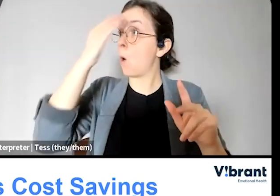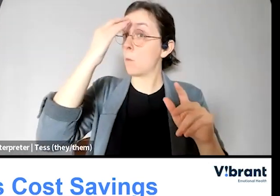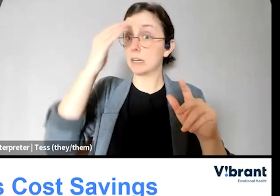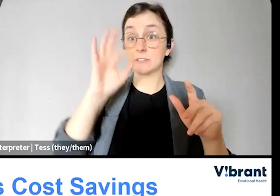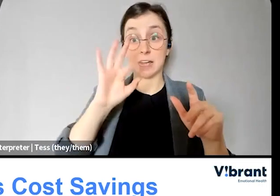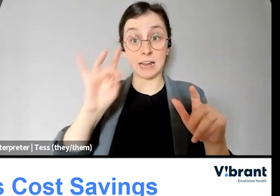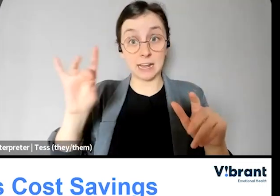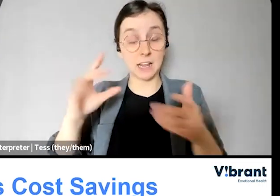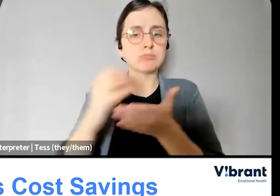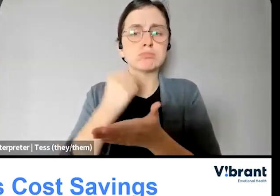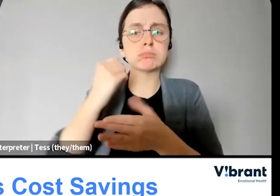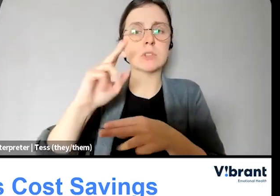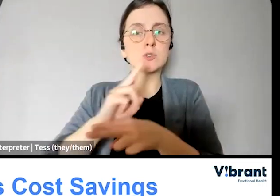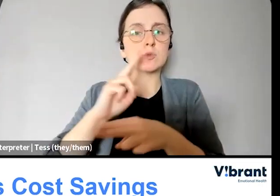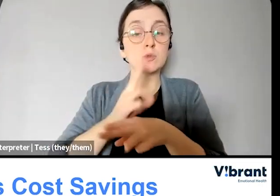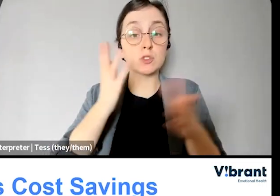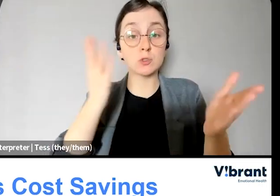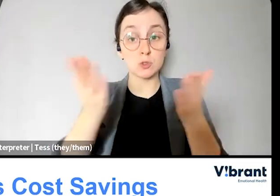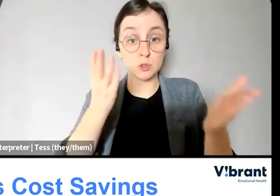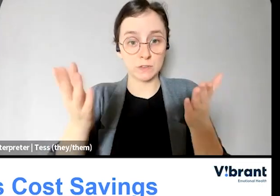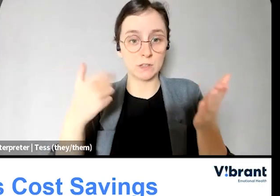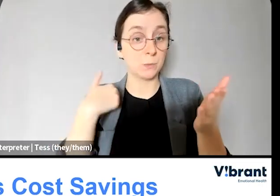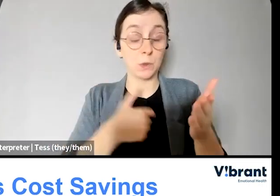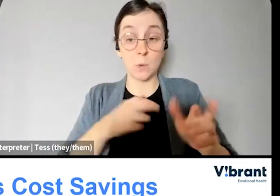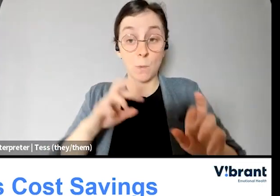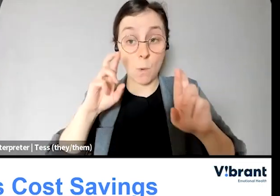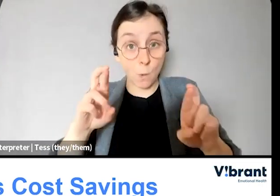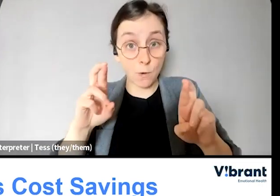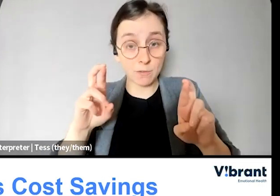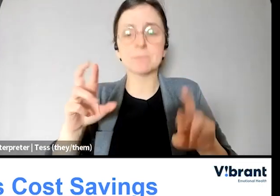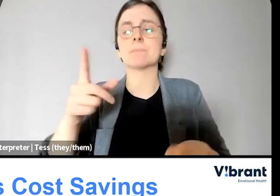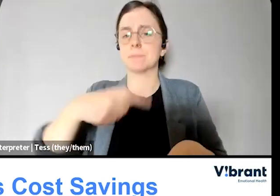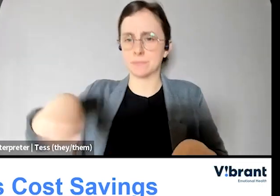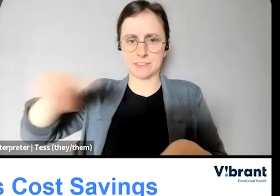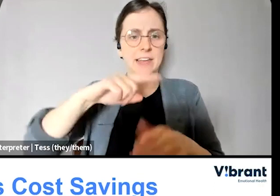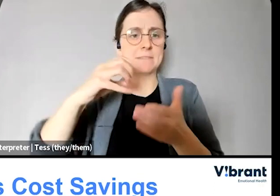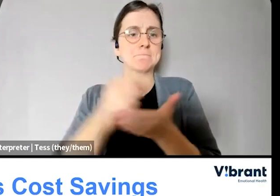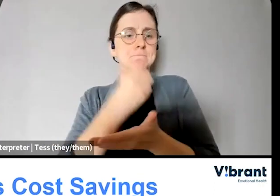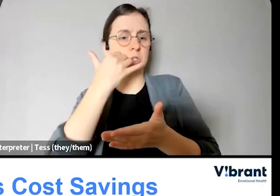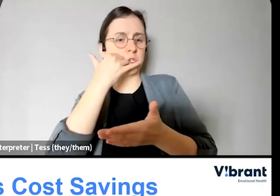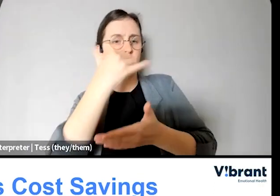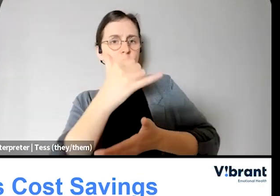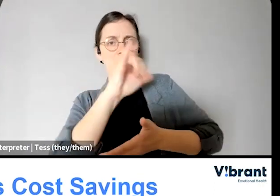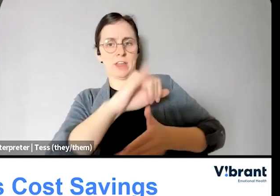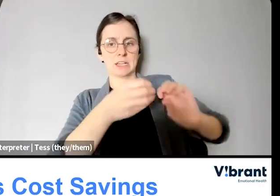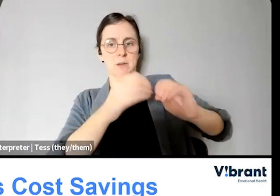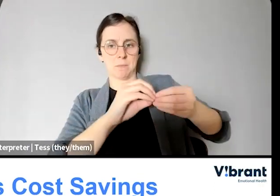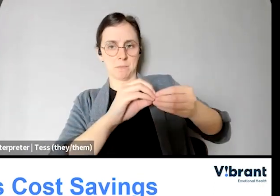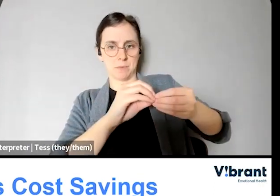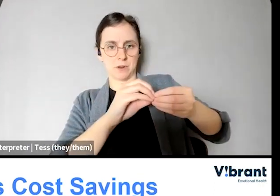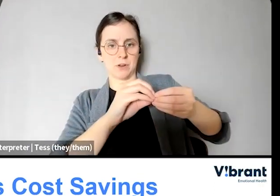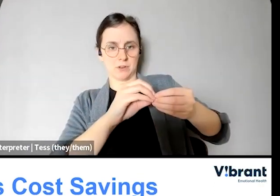are utilizing the service, that they are able to call that line as